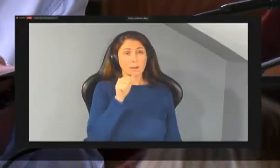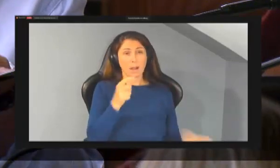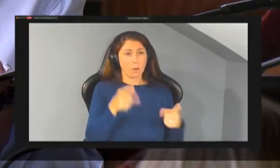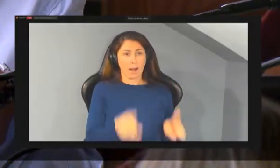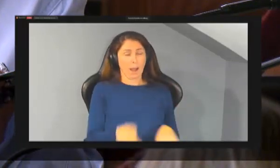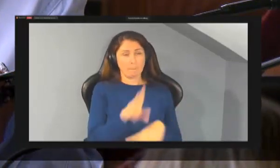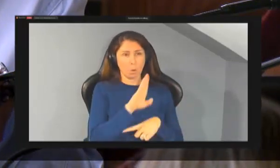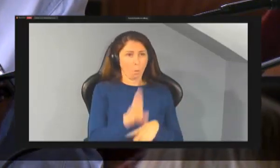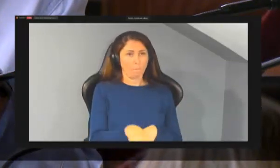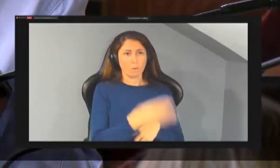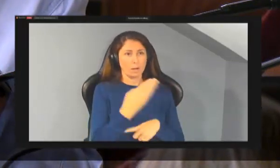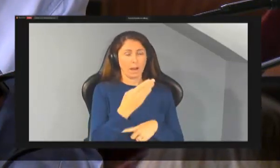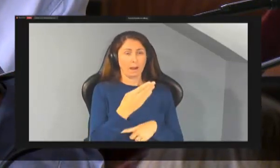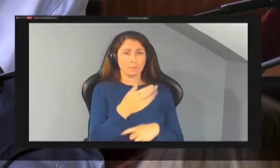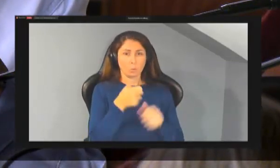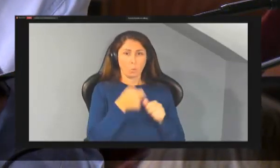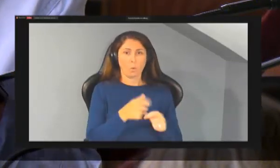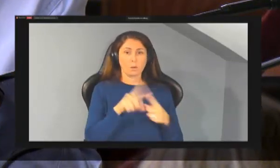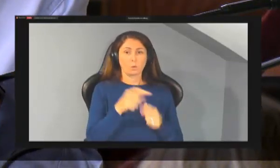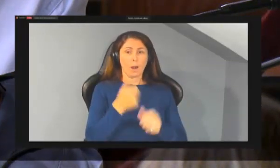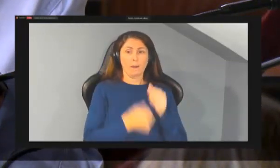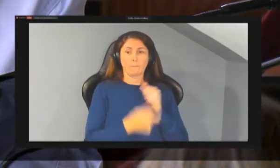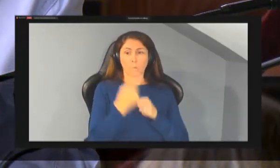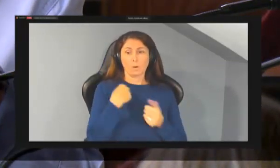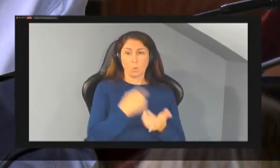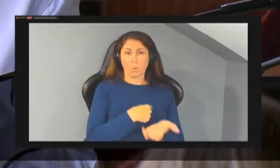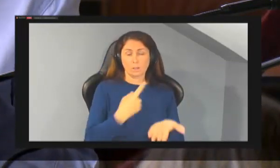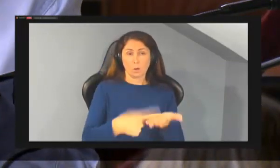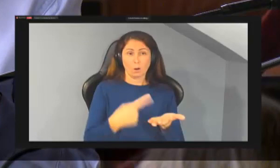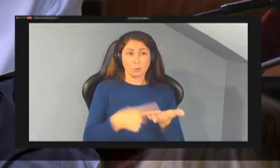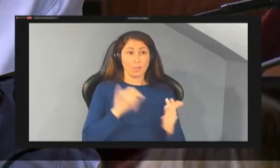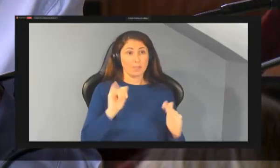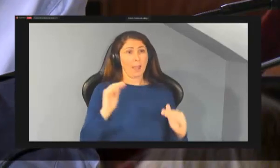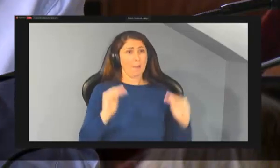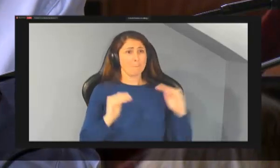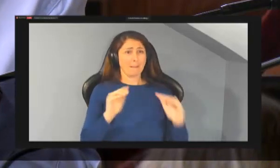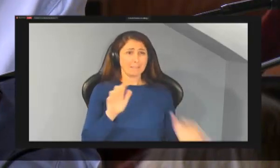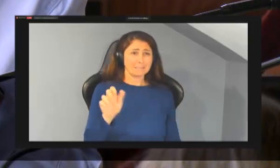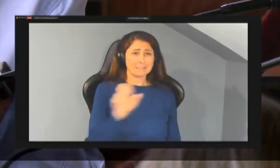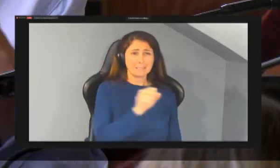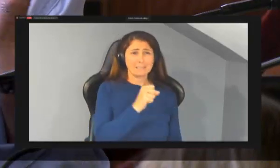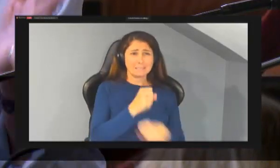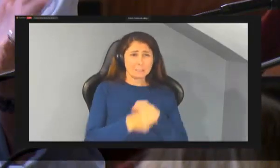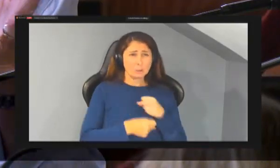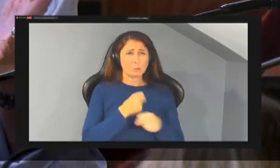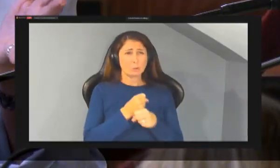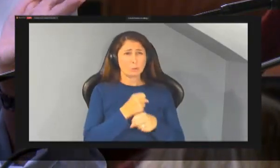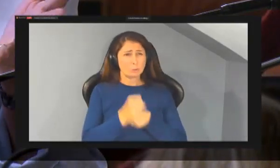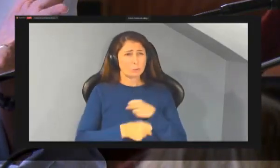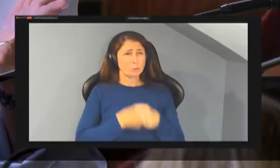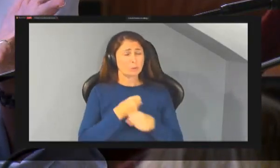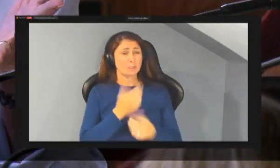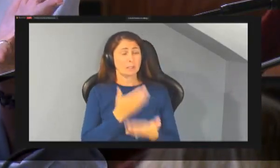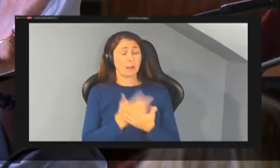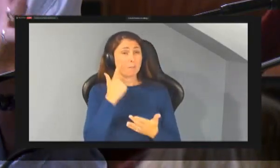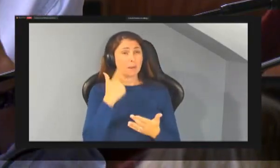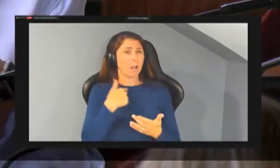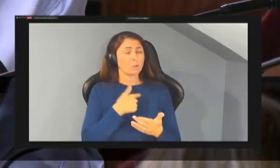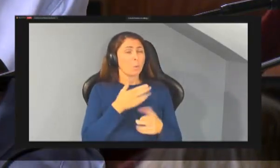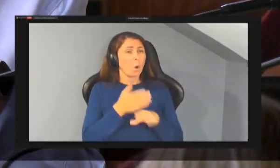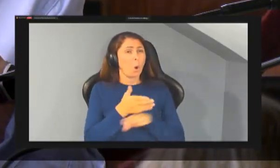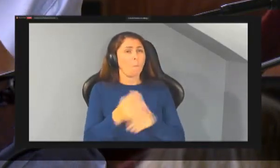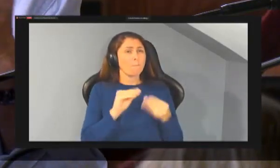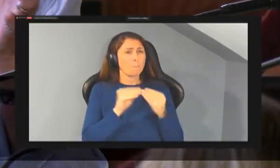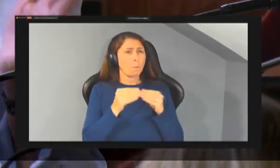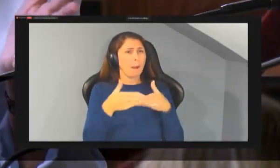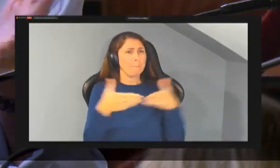according to everyone that we've talked to, the balance takes years to get to because we're so overpopulated. It's not